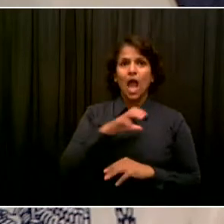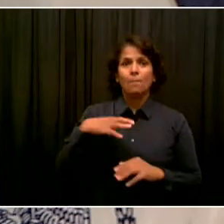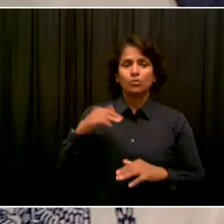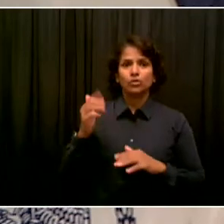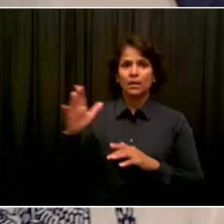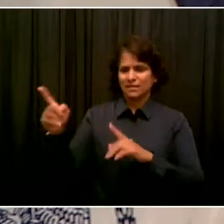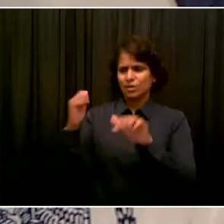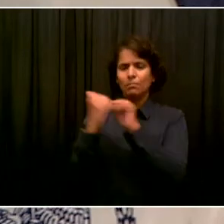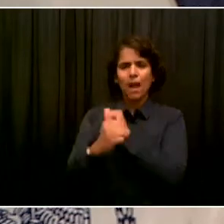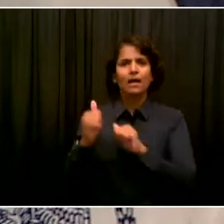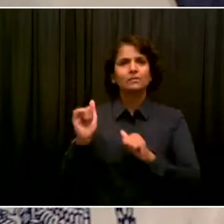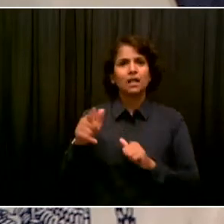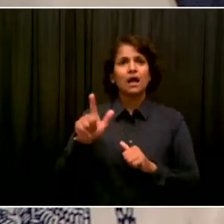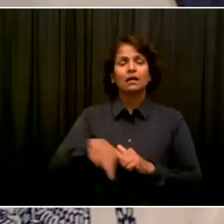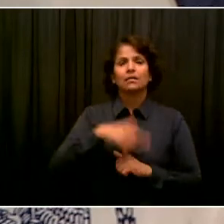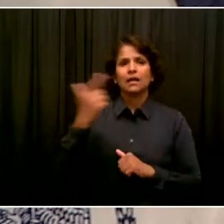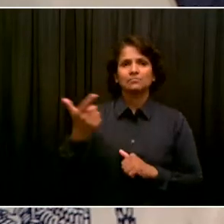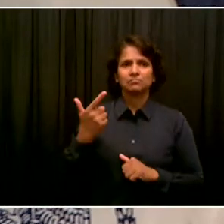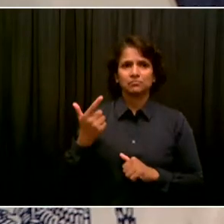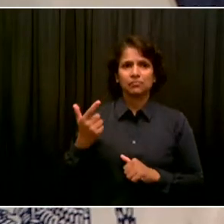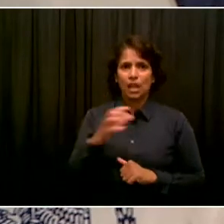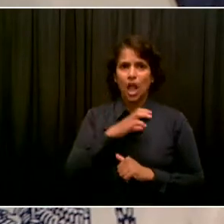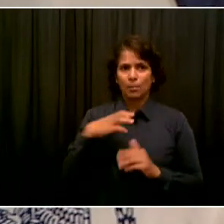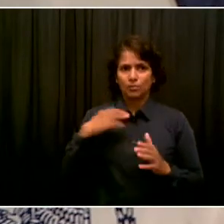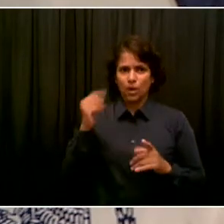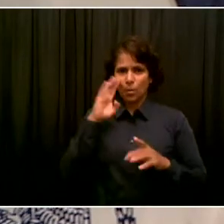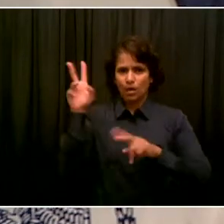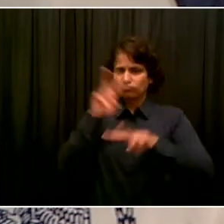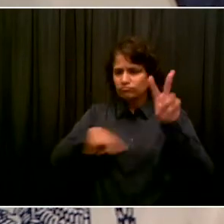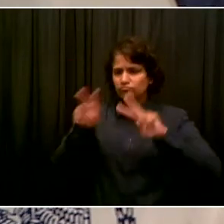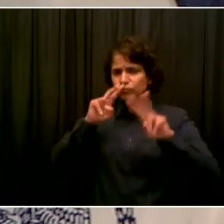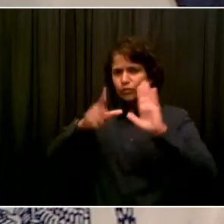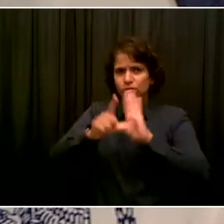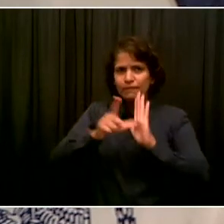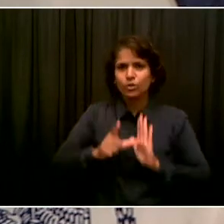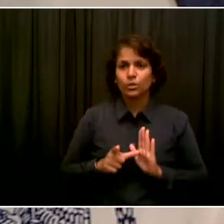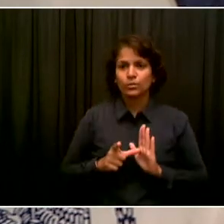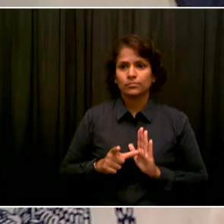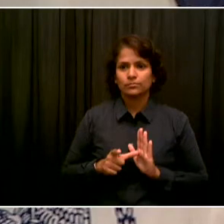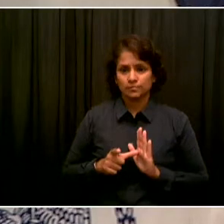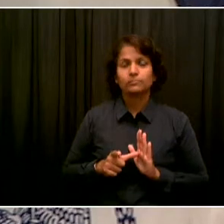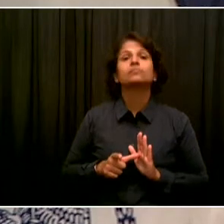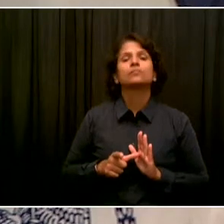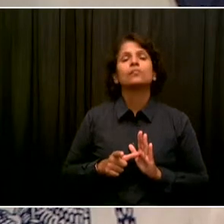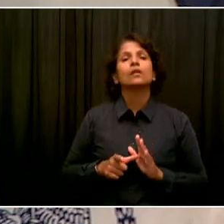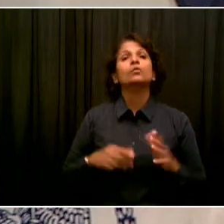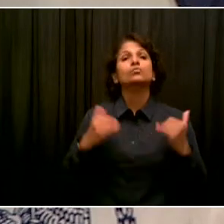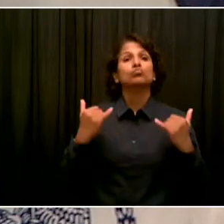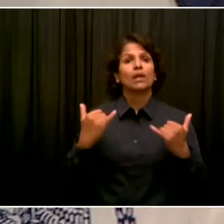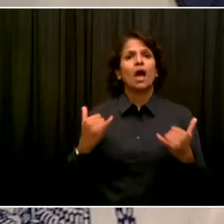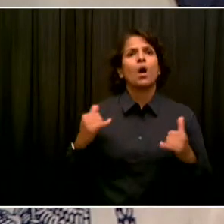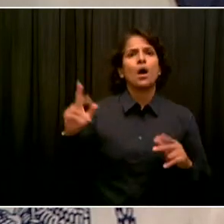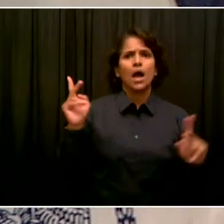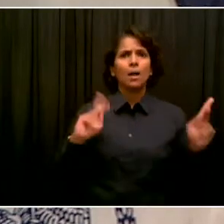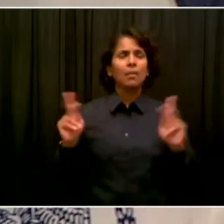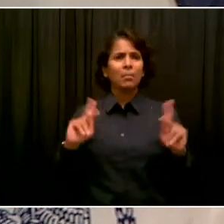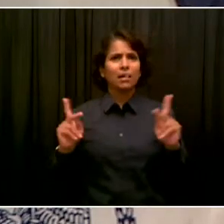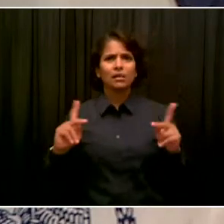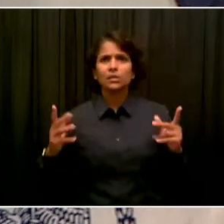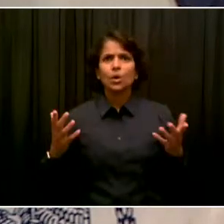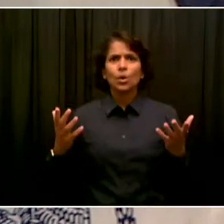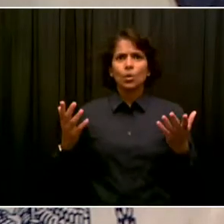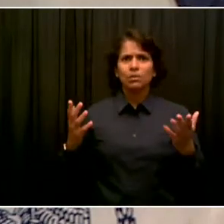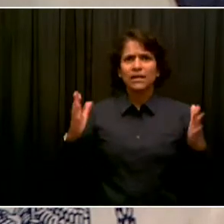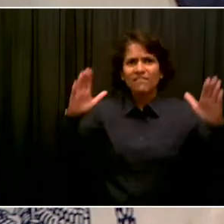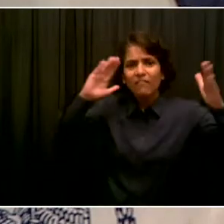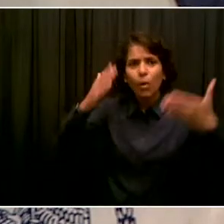the legislature comes back. And I think everyone who's feeling such passion rightfully right now about this issue, help us get